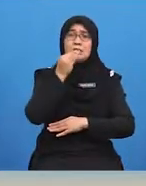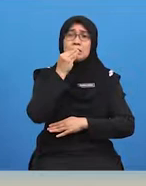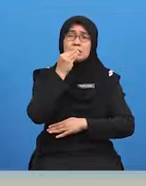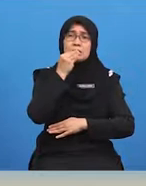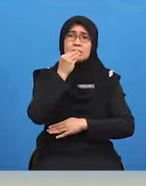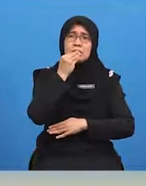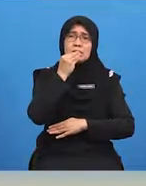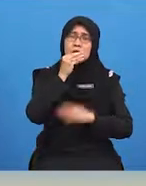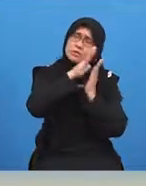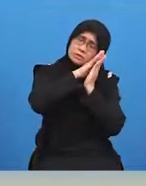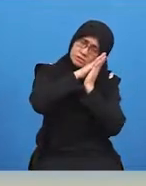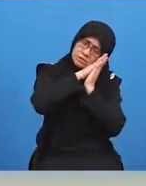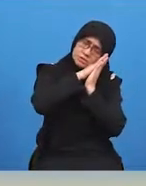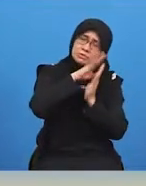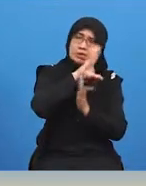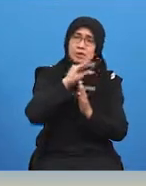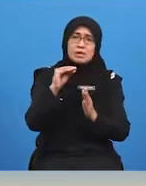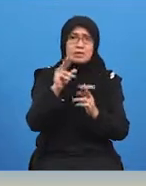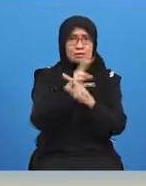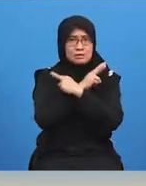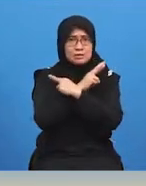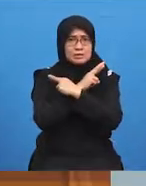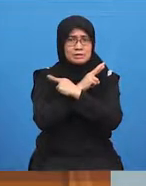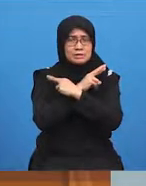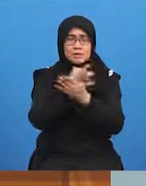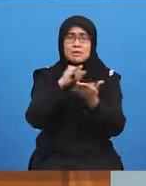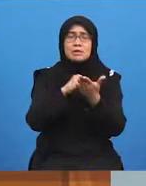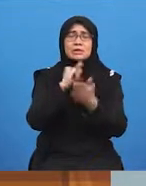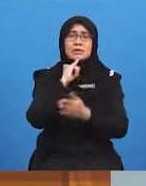relax. Is it a house?